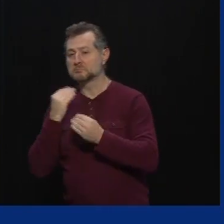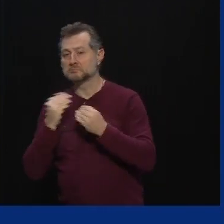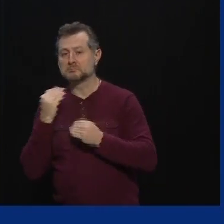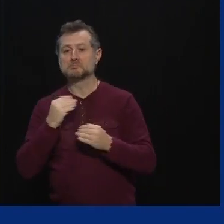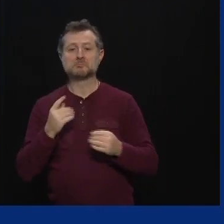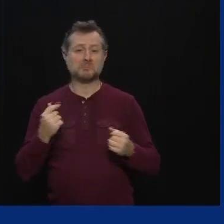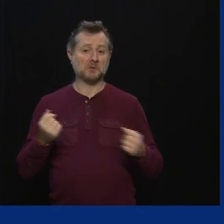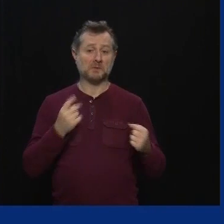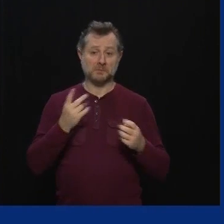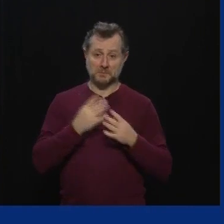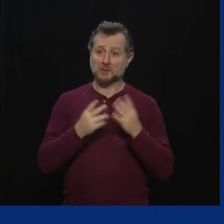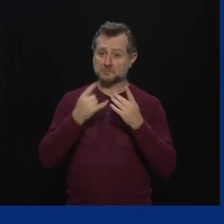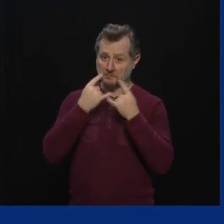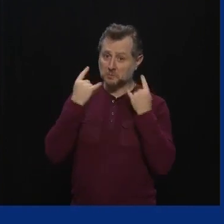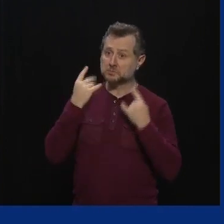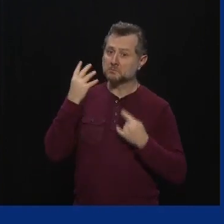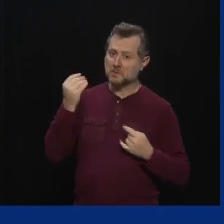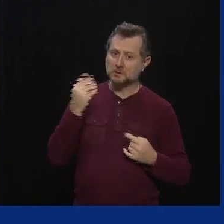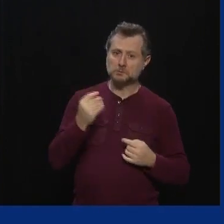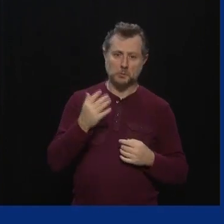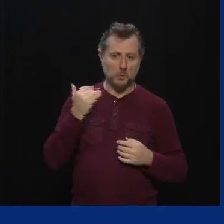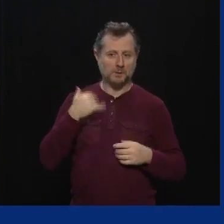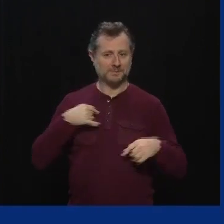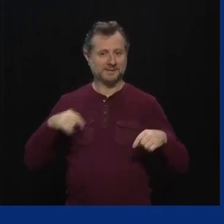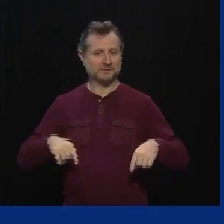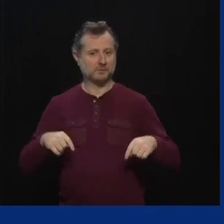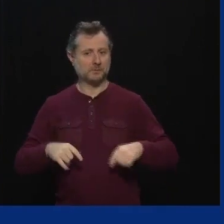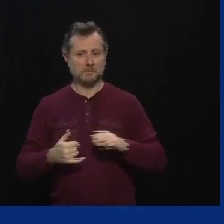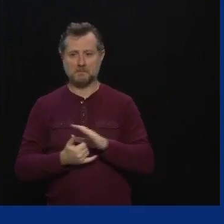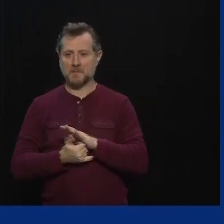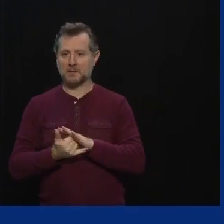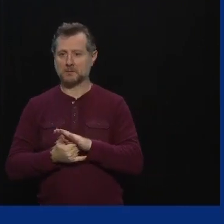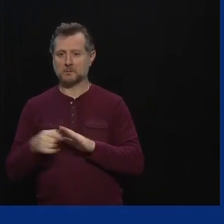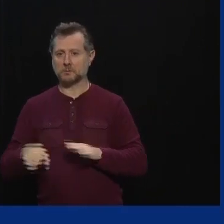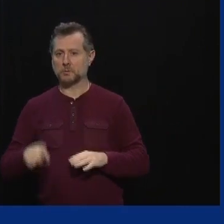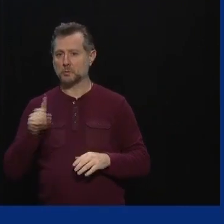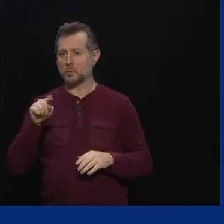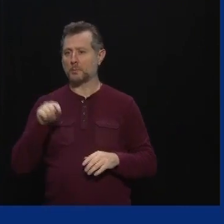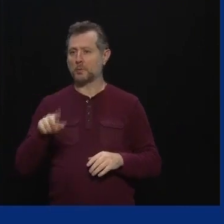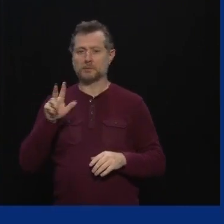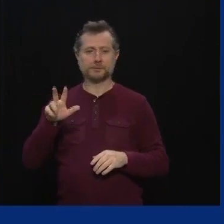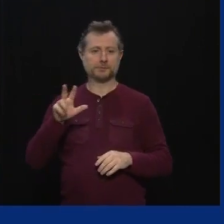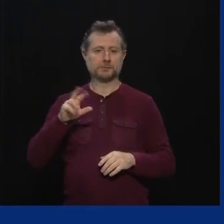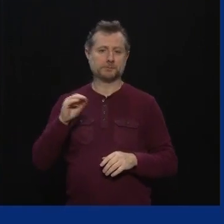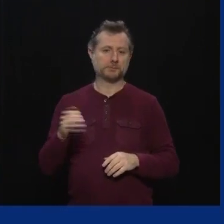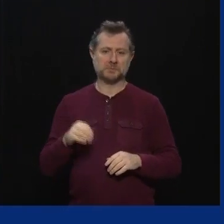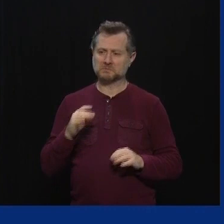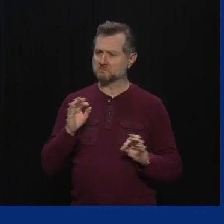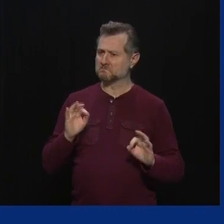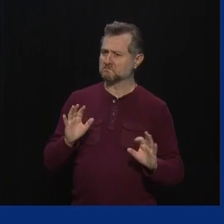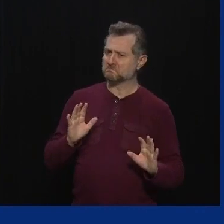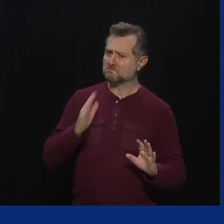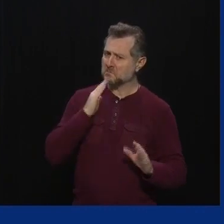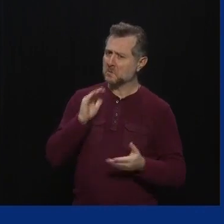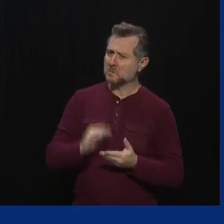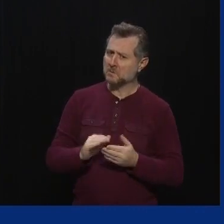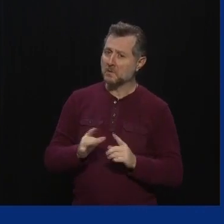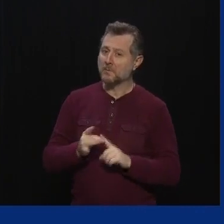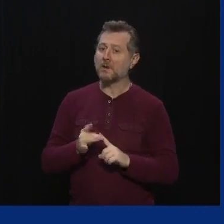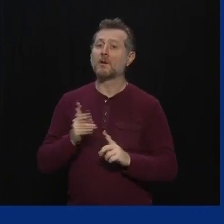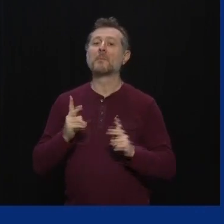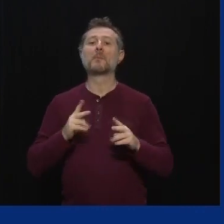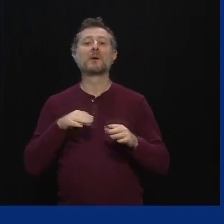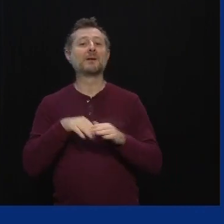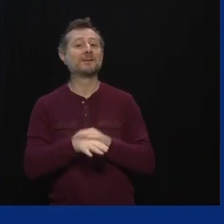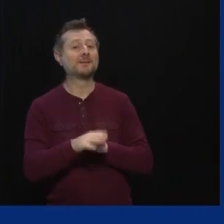I mean, that's why we have such a low infection rate here. It's about 1.3%. But people are going to start being indoors. People in Buffalo,